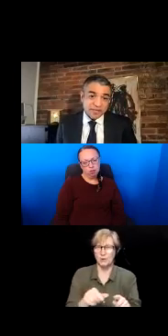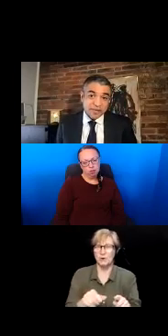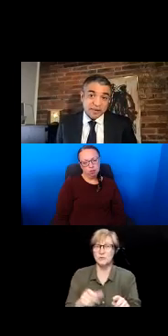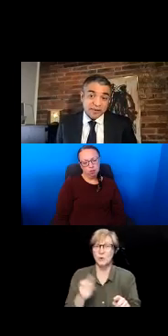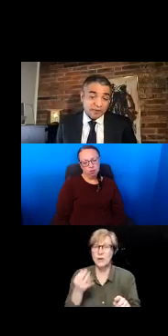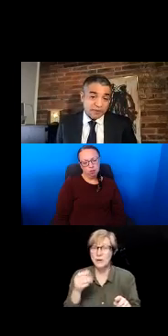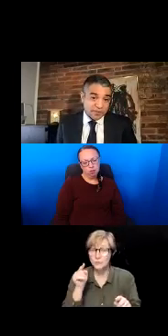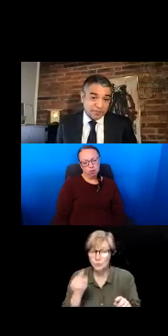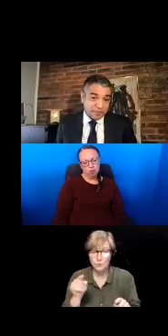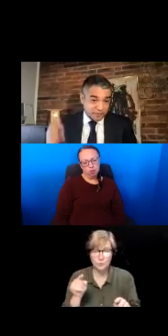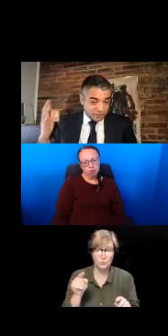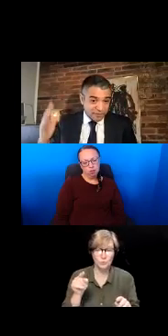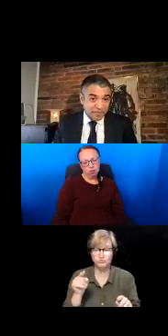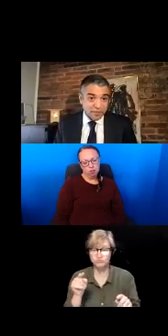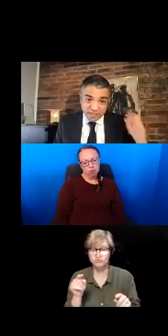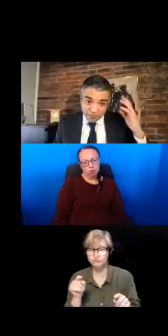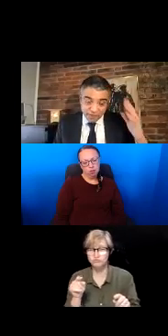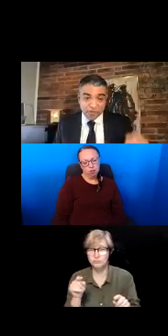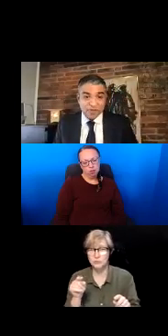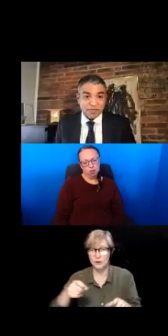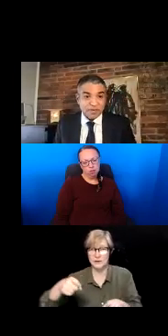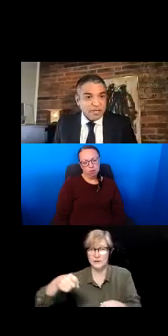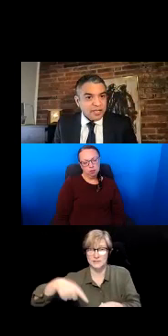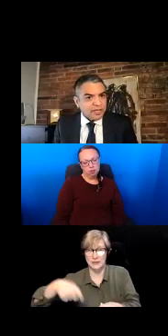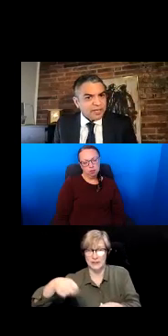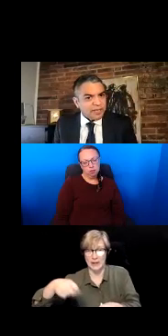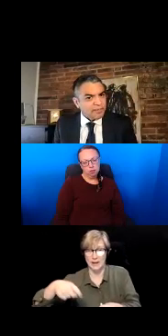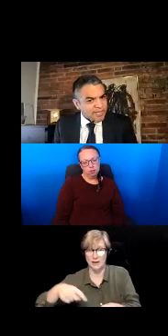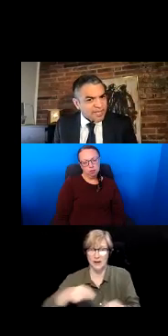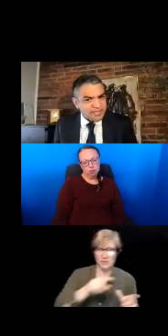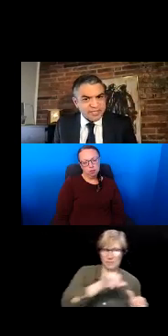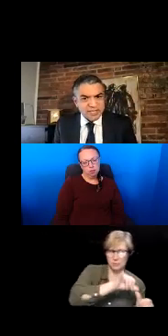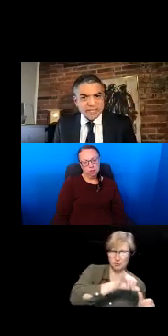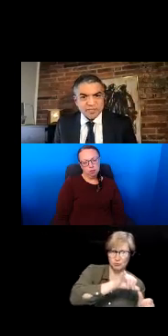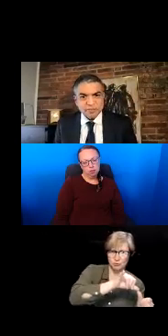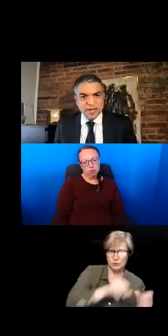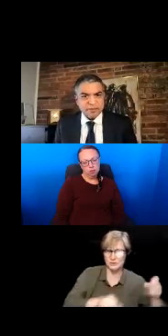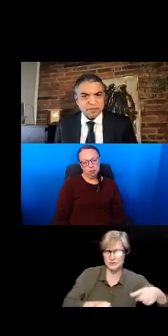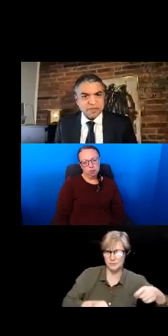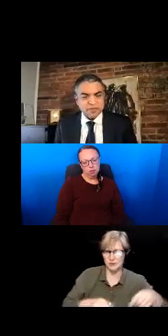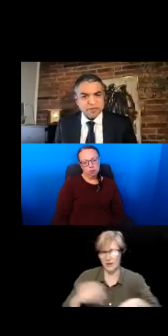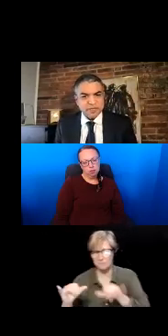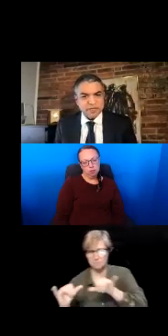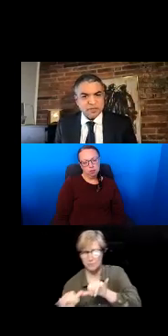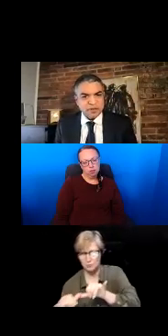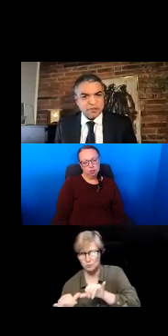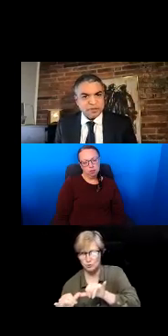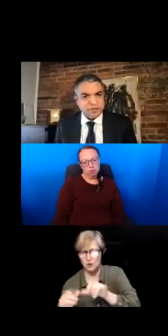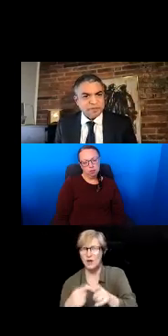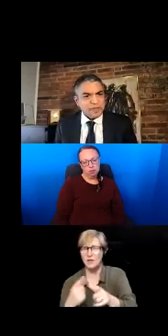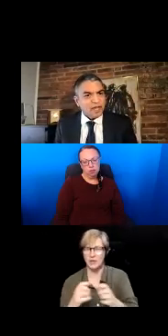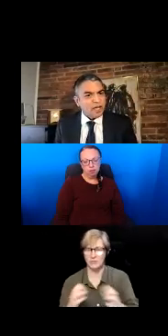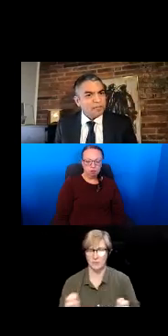pathways, for example, you stimulate on one side, you measure on the other, that in many cases, those pathways running between the two